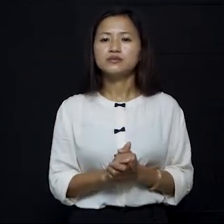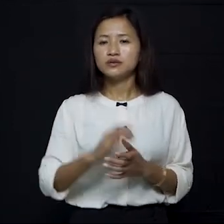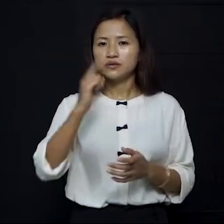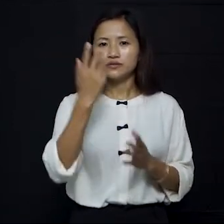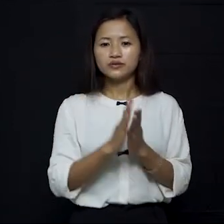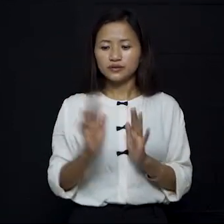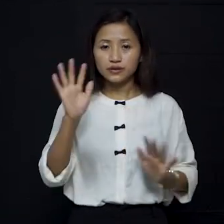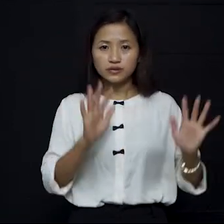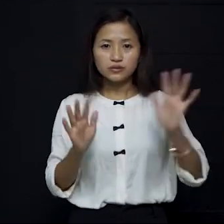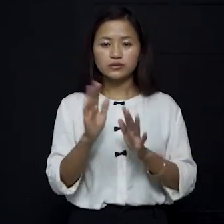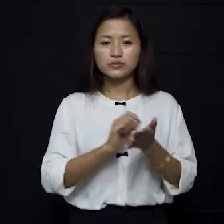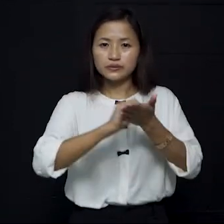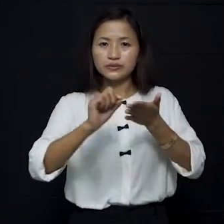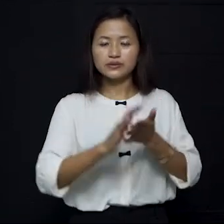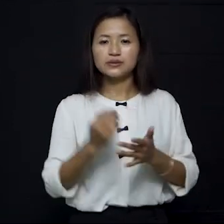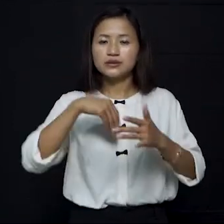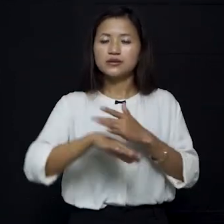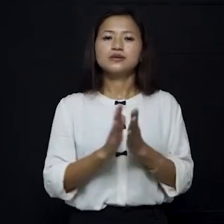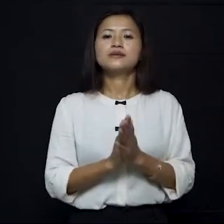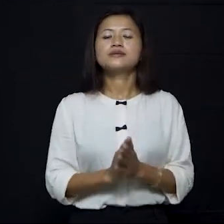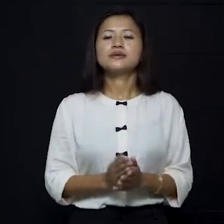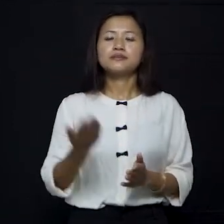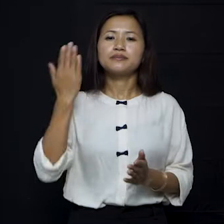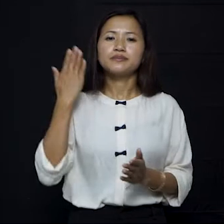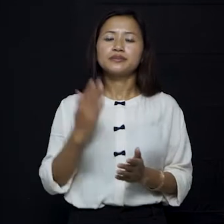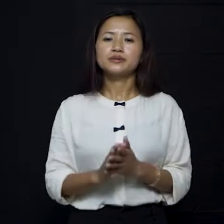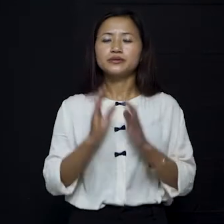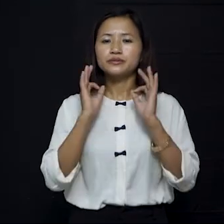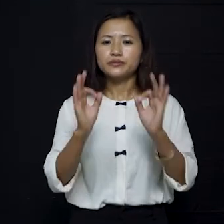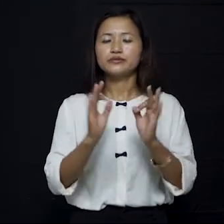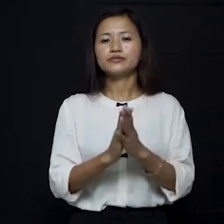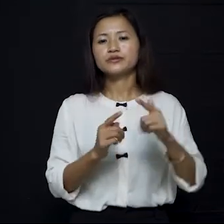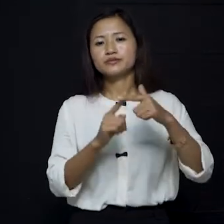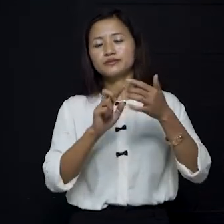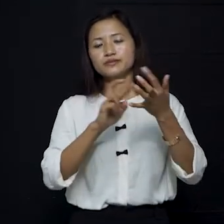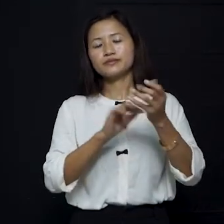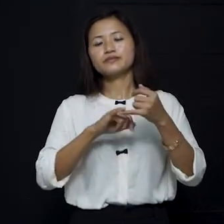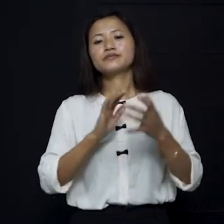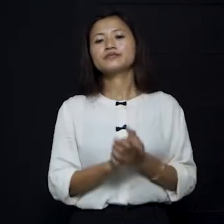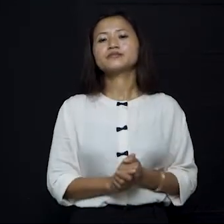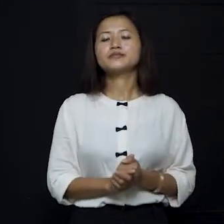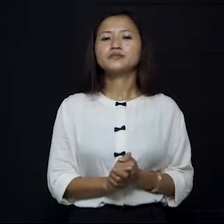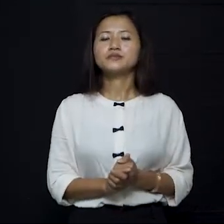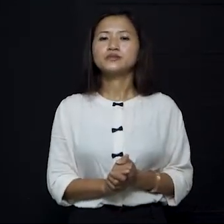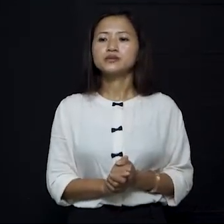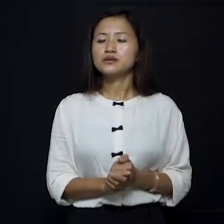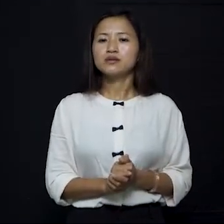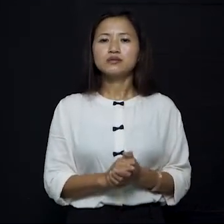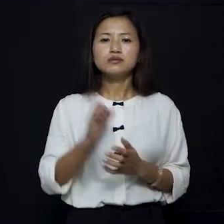first action will be written in past perfect tense, okay? And then he